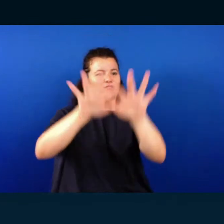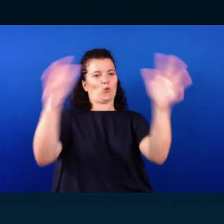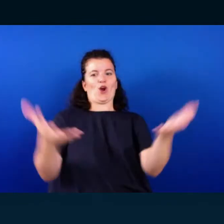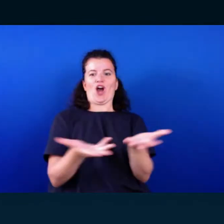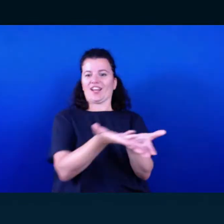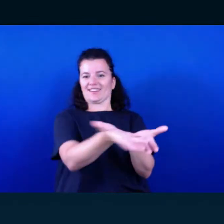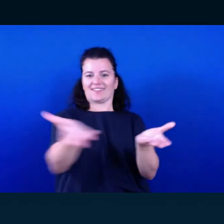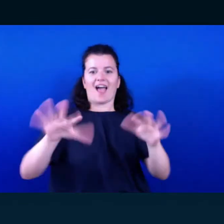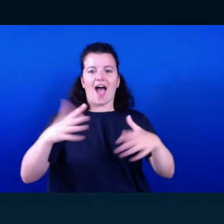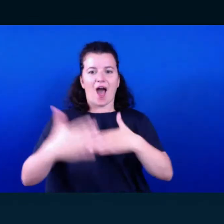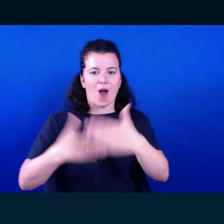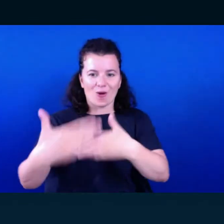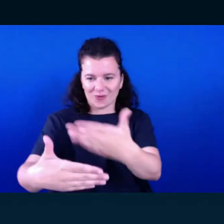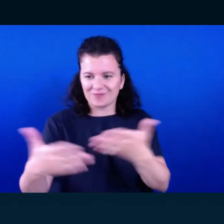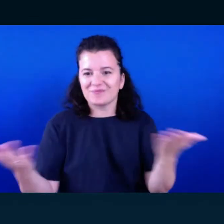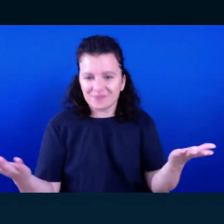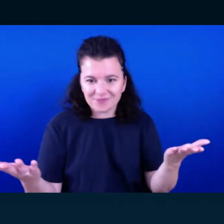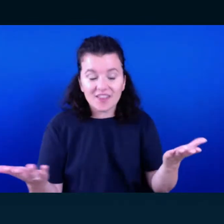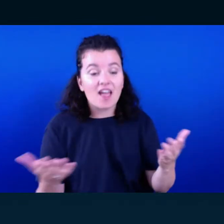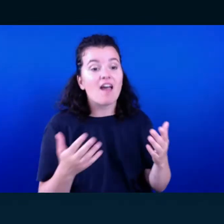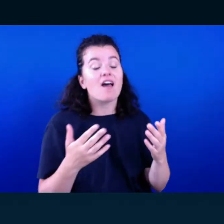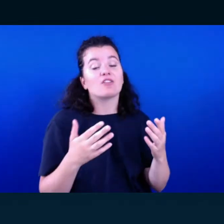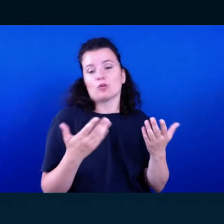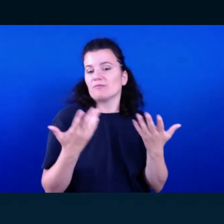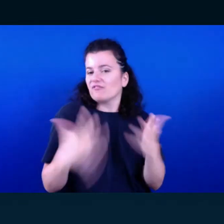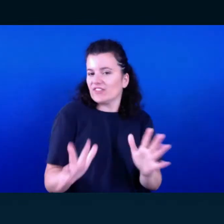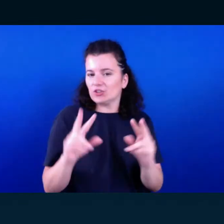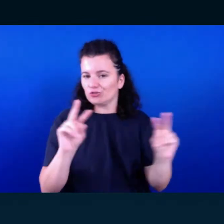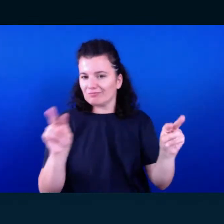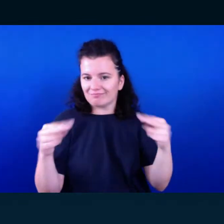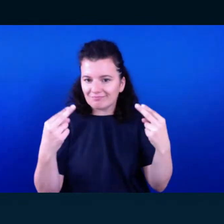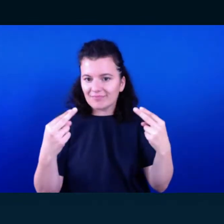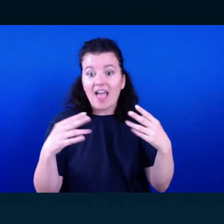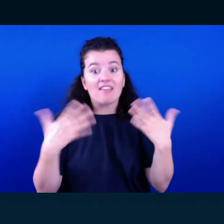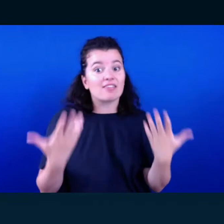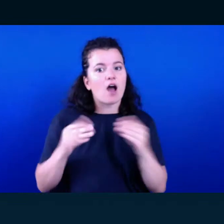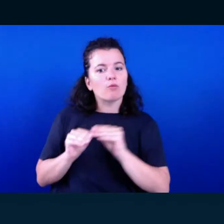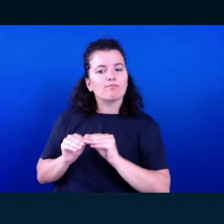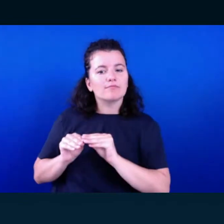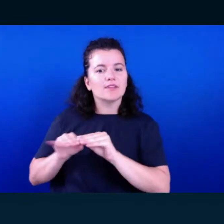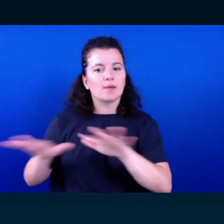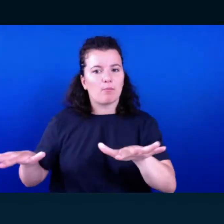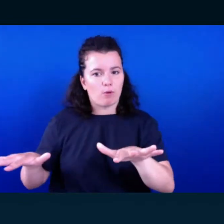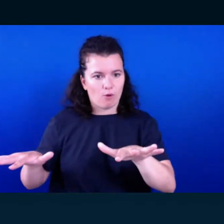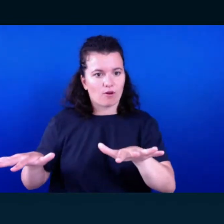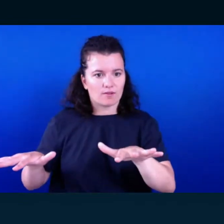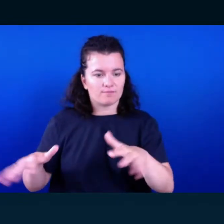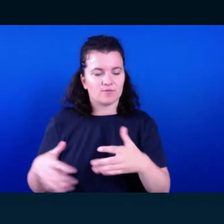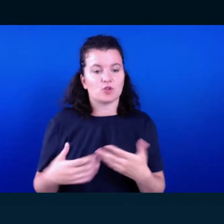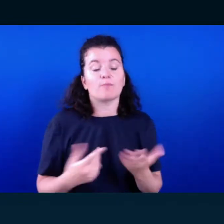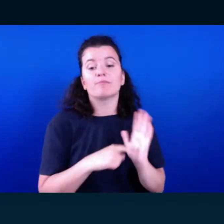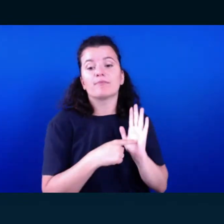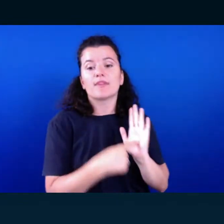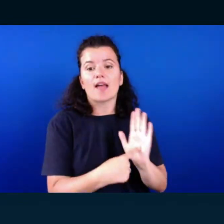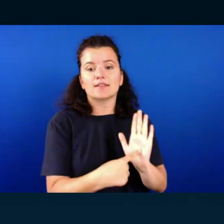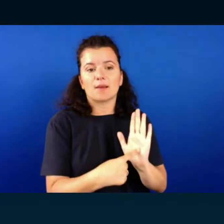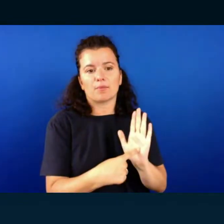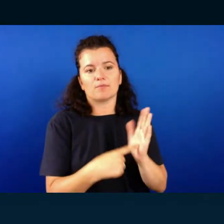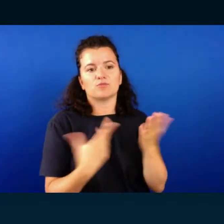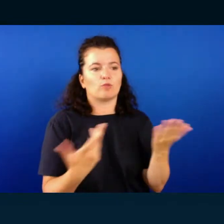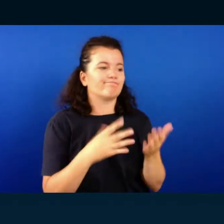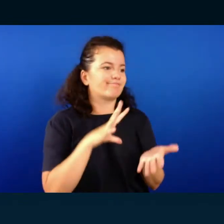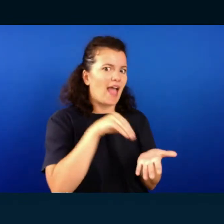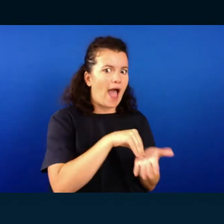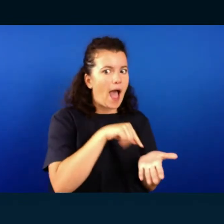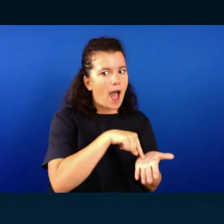in action. Now a next step here is deploying, and as an example with a more complex